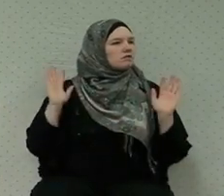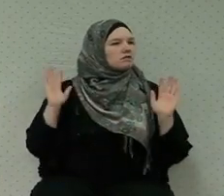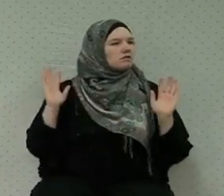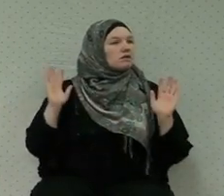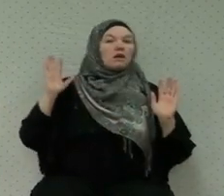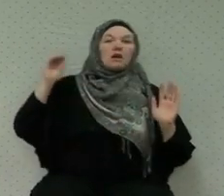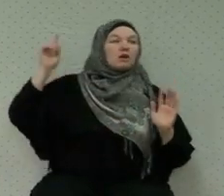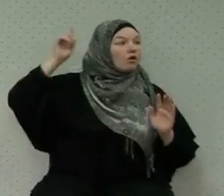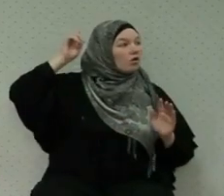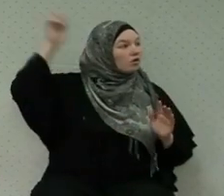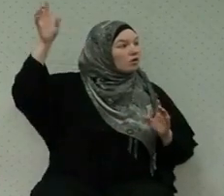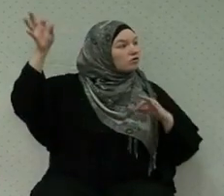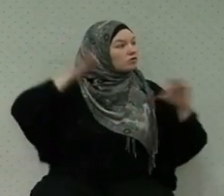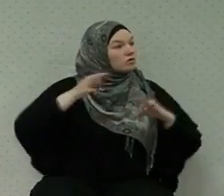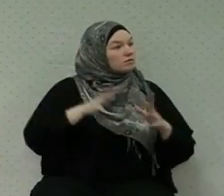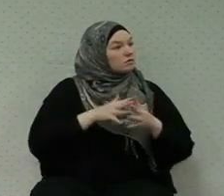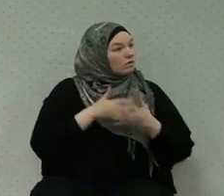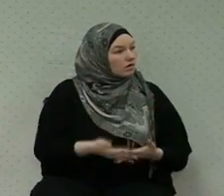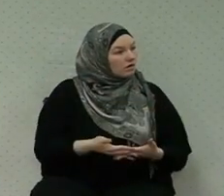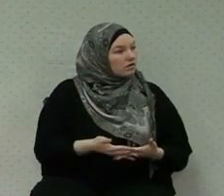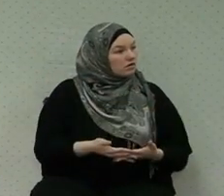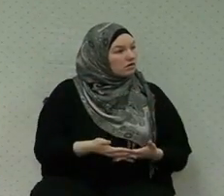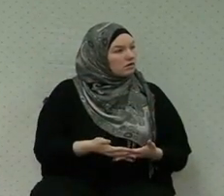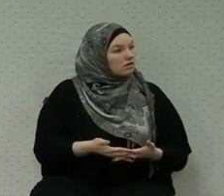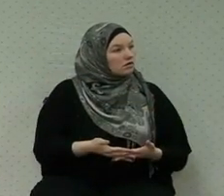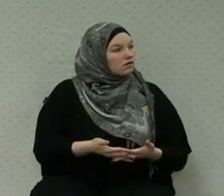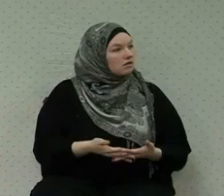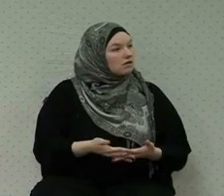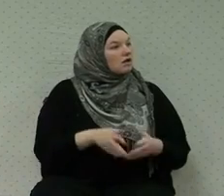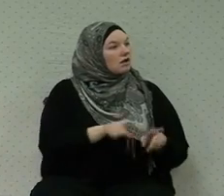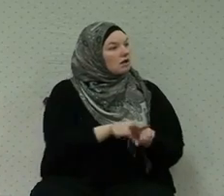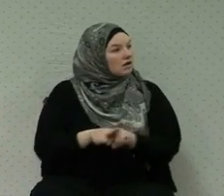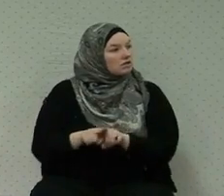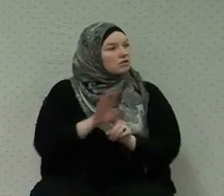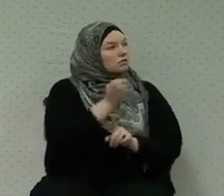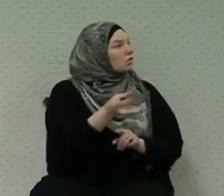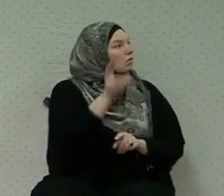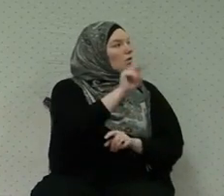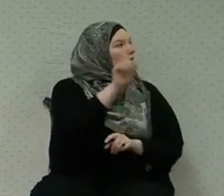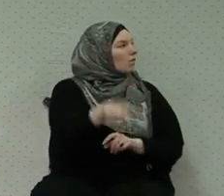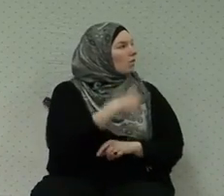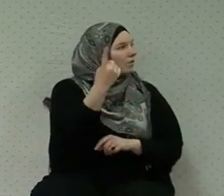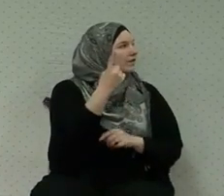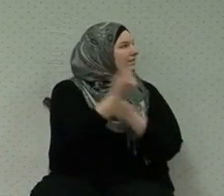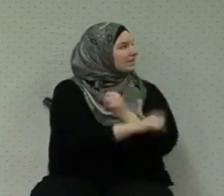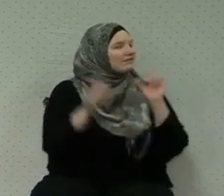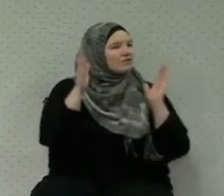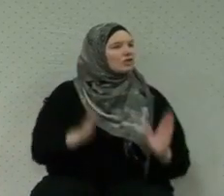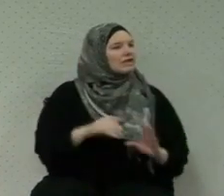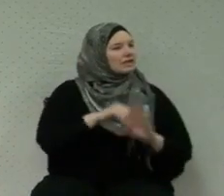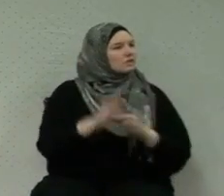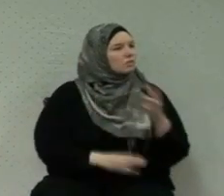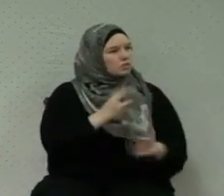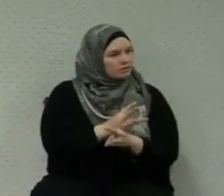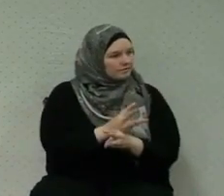And Allah describes the Quran as your only savior in this